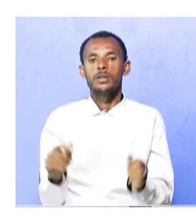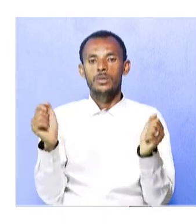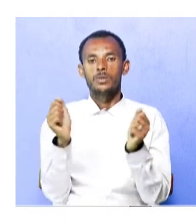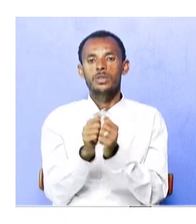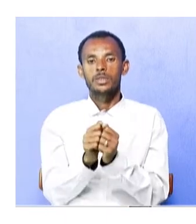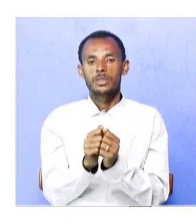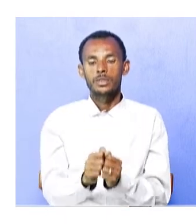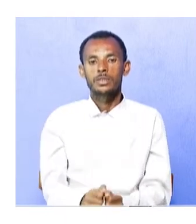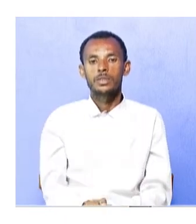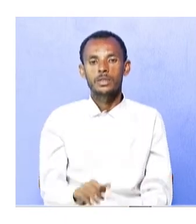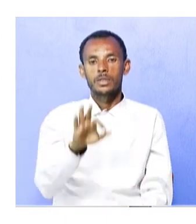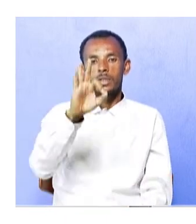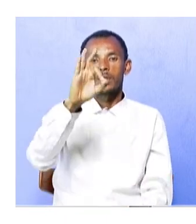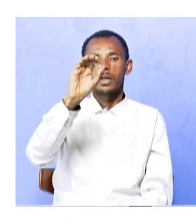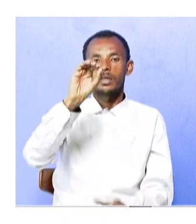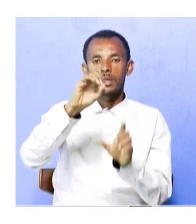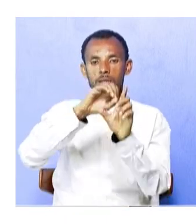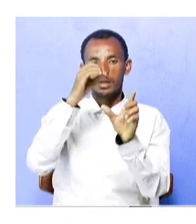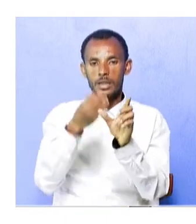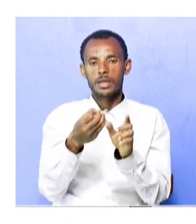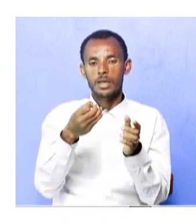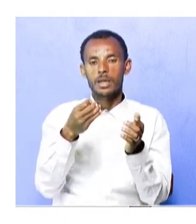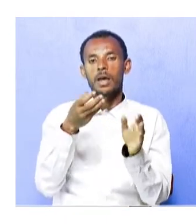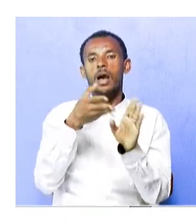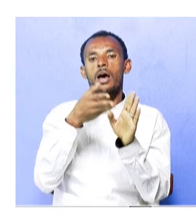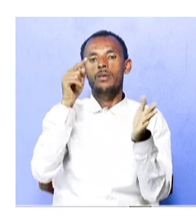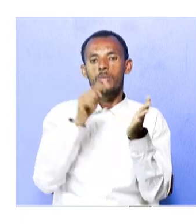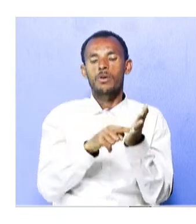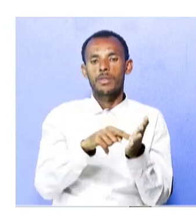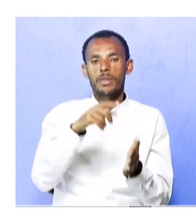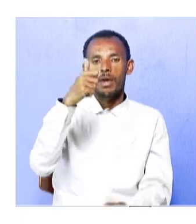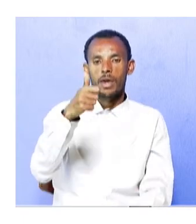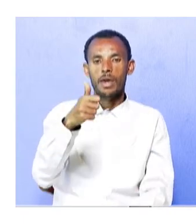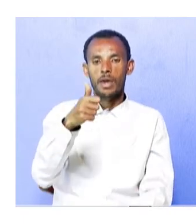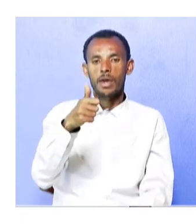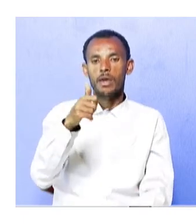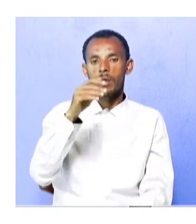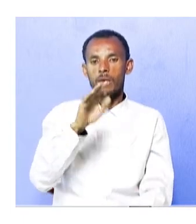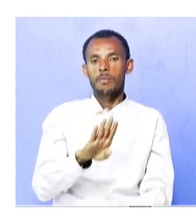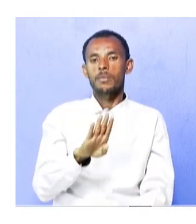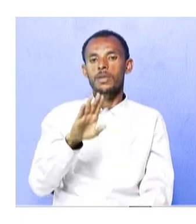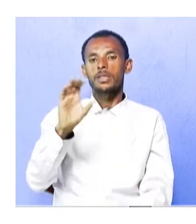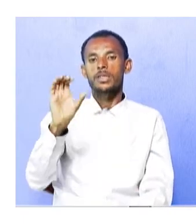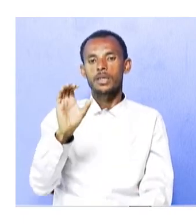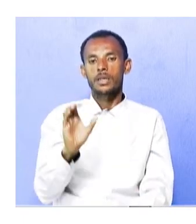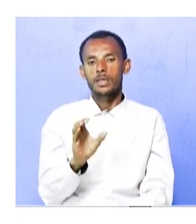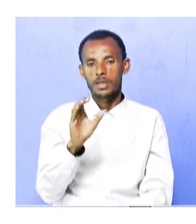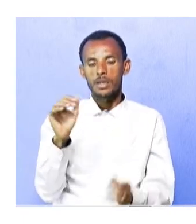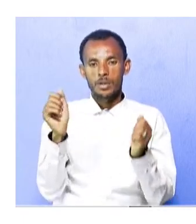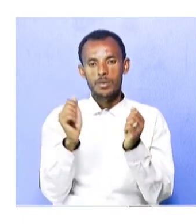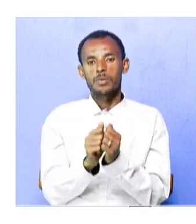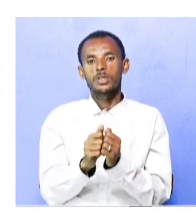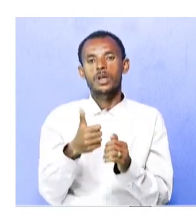with 90 degree at some point here, say A, B, C, with